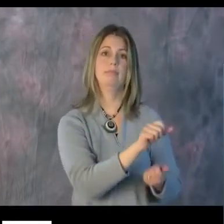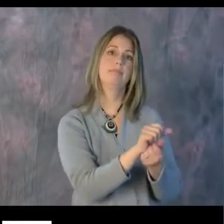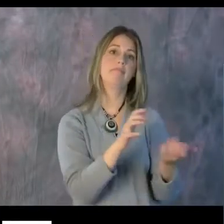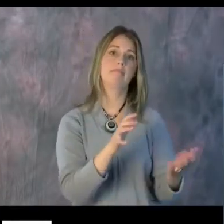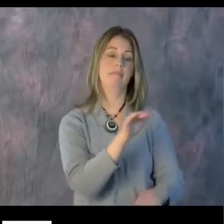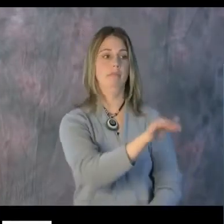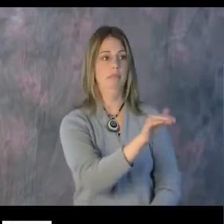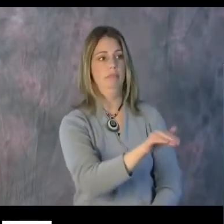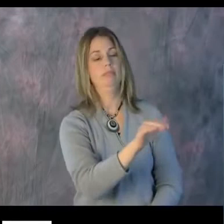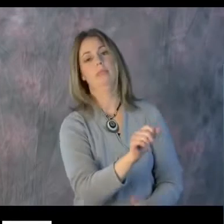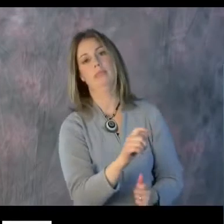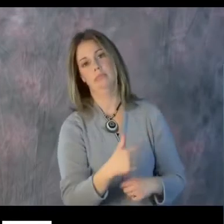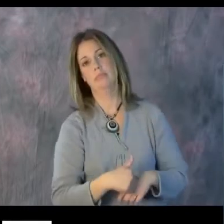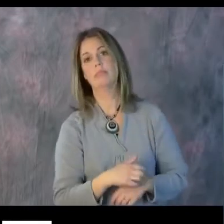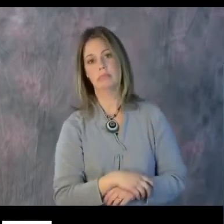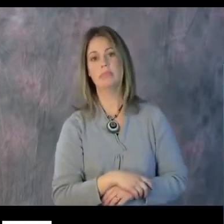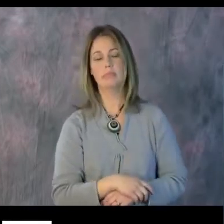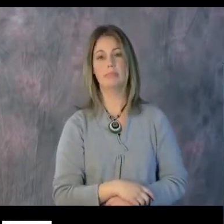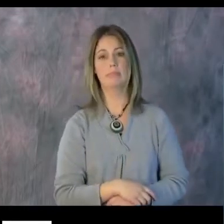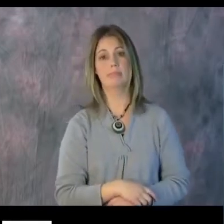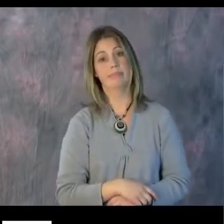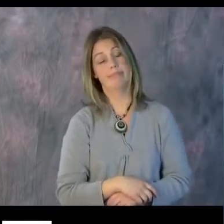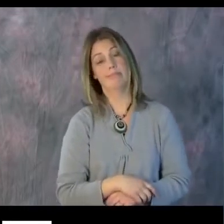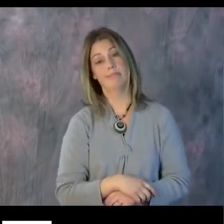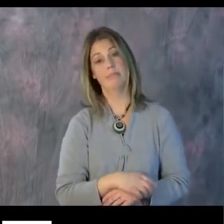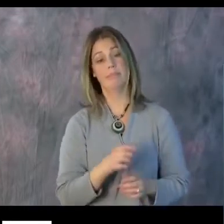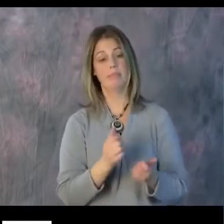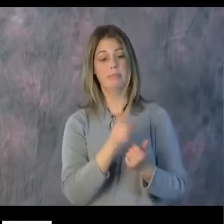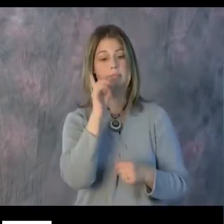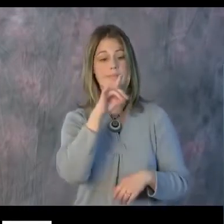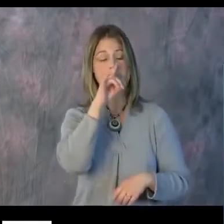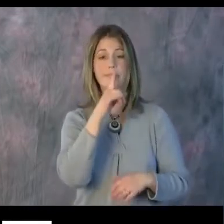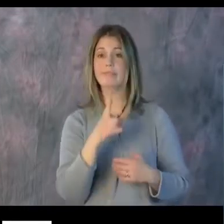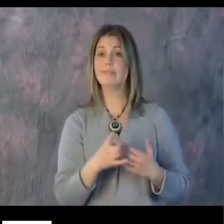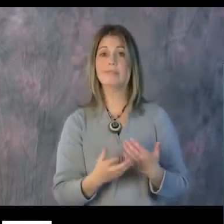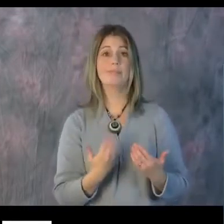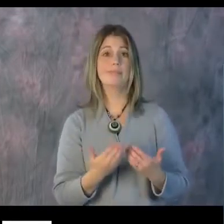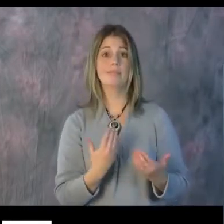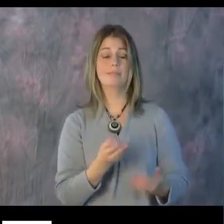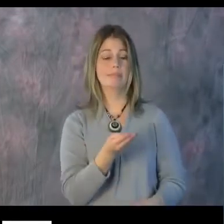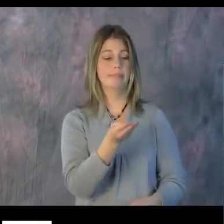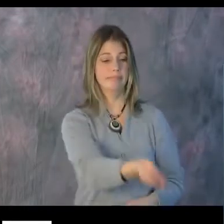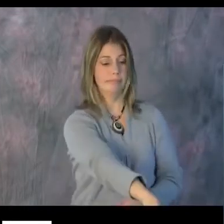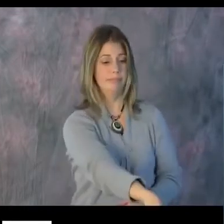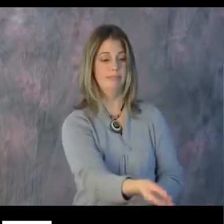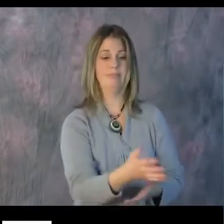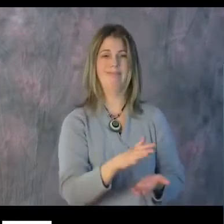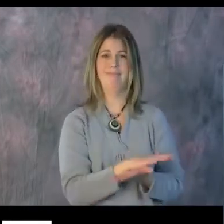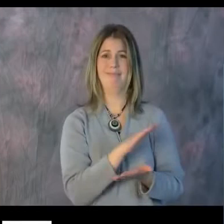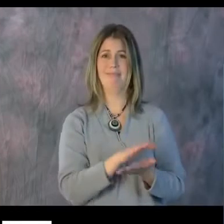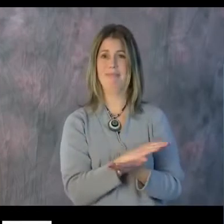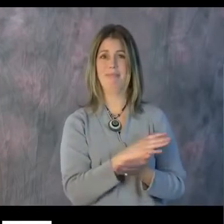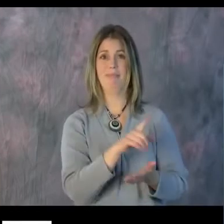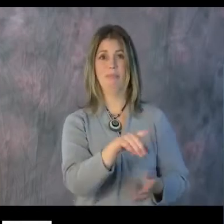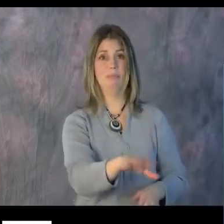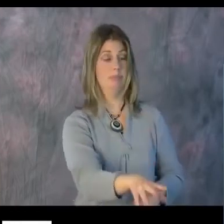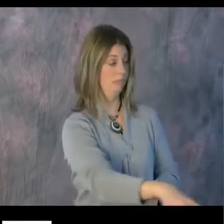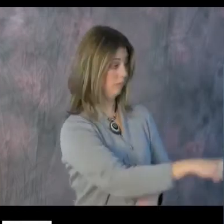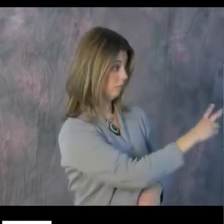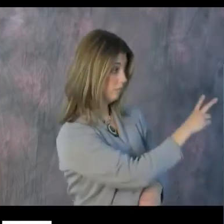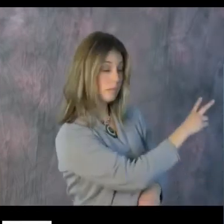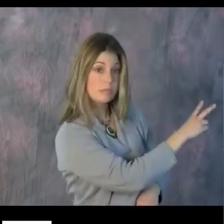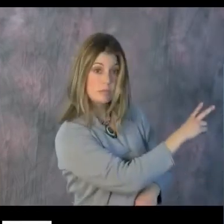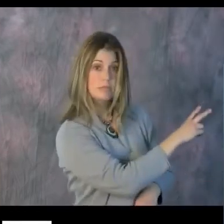Help remind them of certain things, the time limits that have been set. And for younger kids, it's easy. Just give